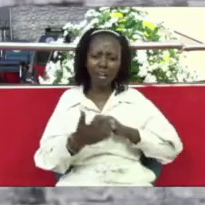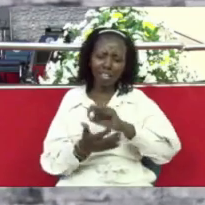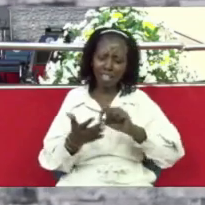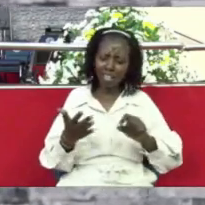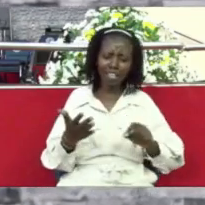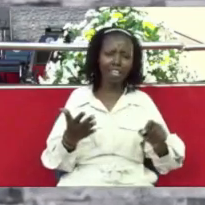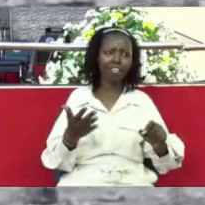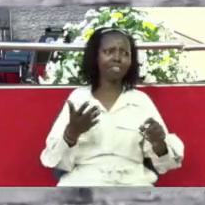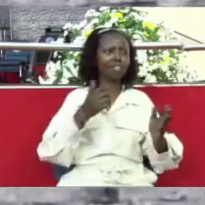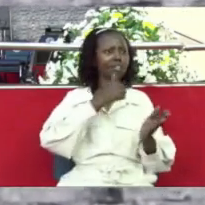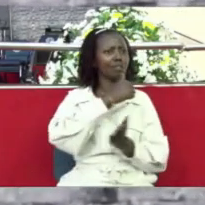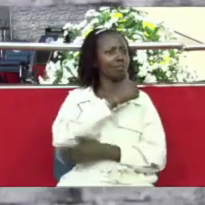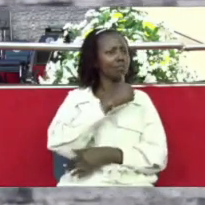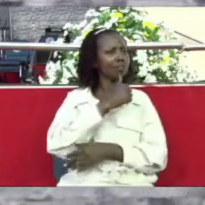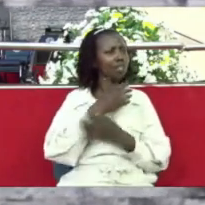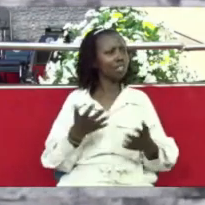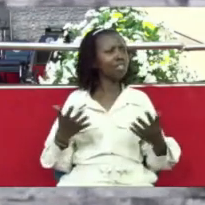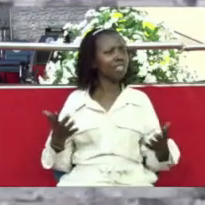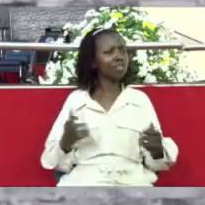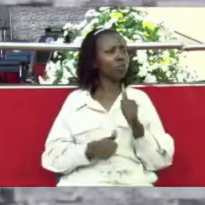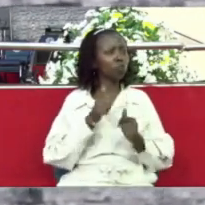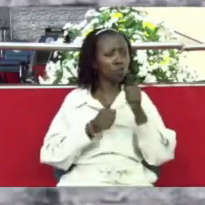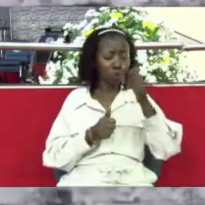the things that you know are lies?